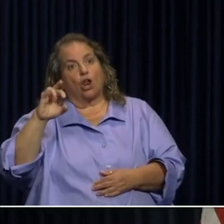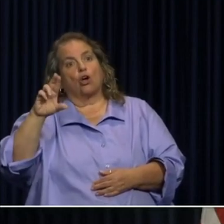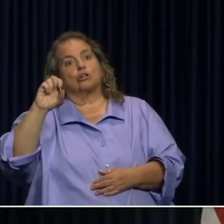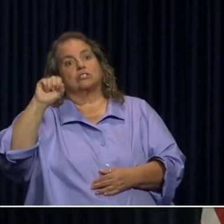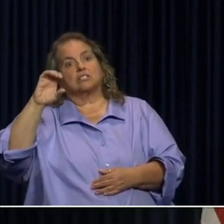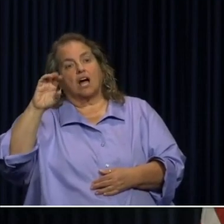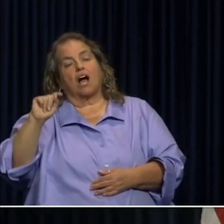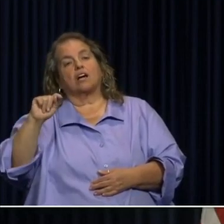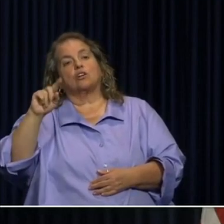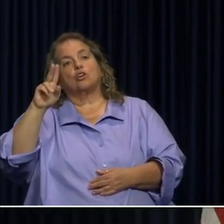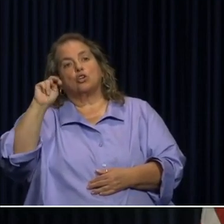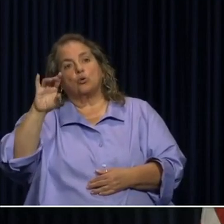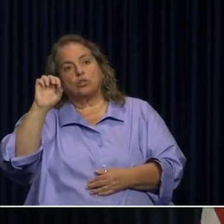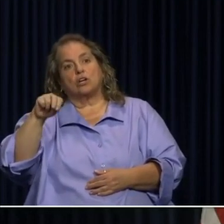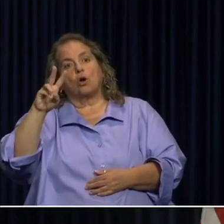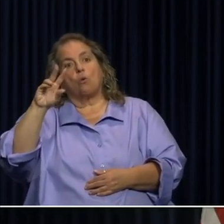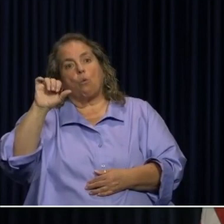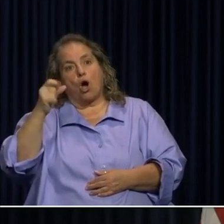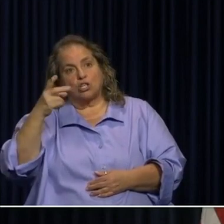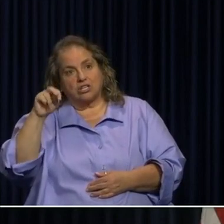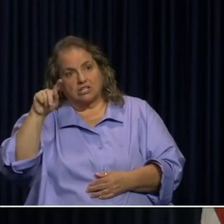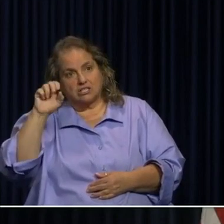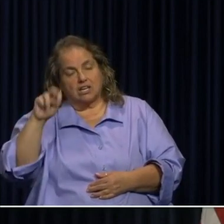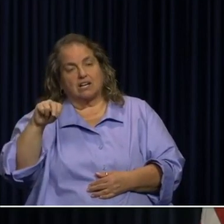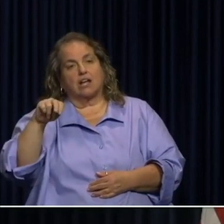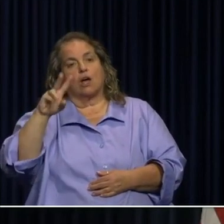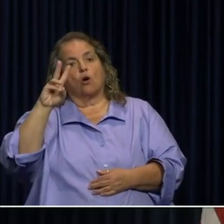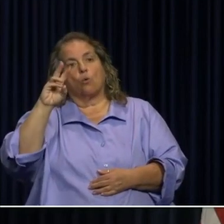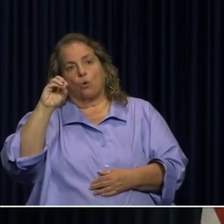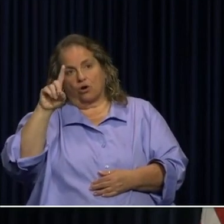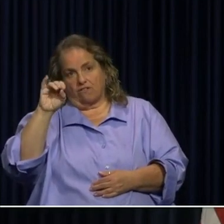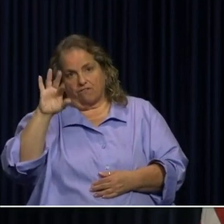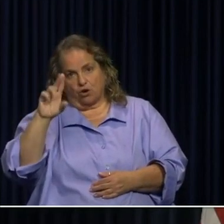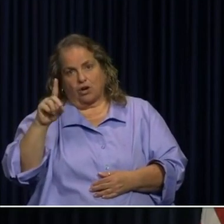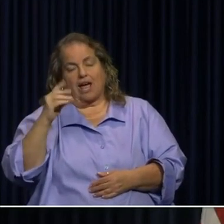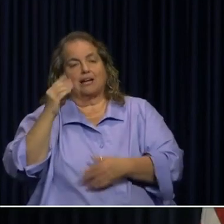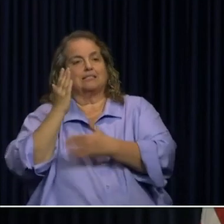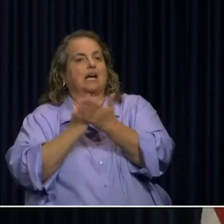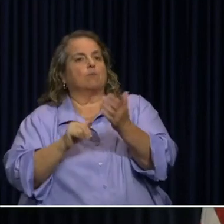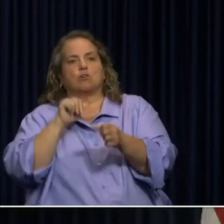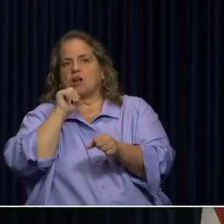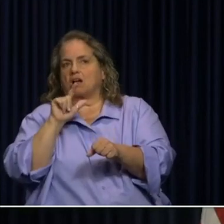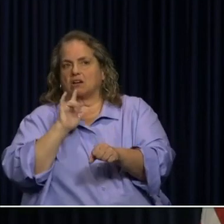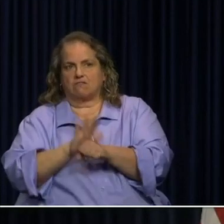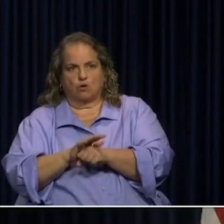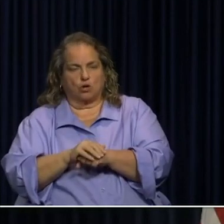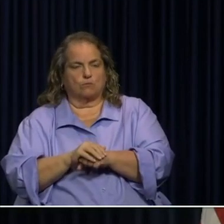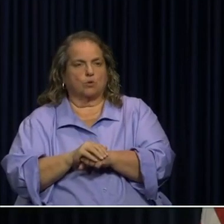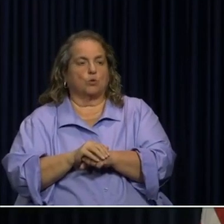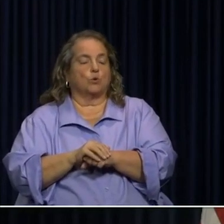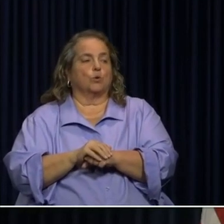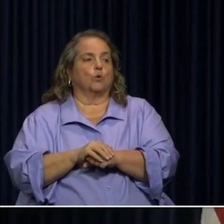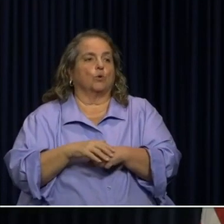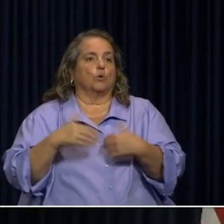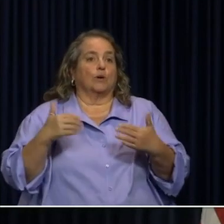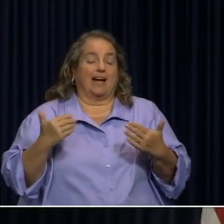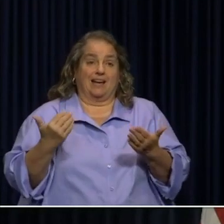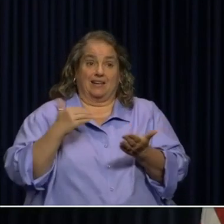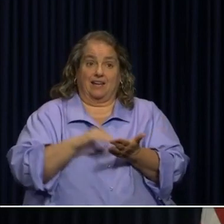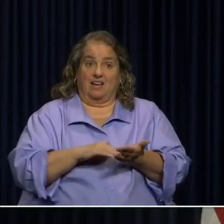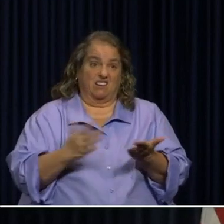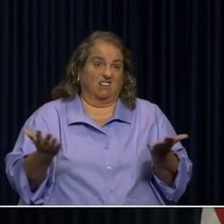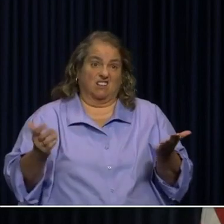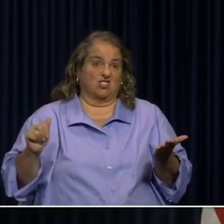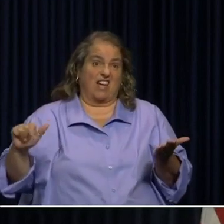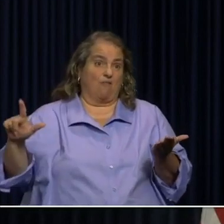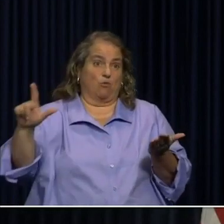Whitley, and Woodford. And then we have some that are unconfirmed. Again, it's everywhere. And that's all that this is